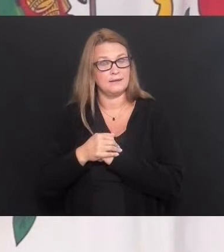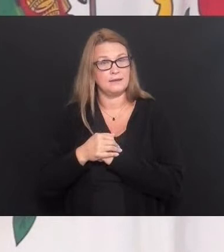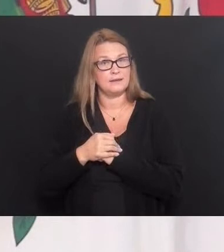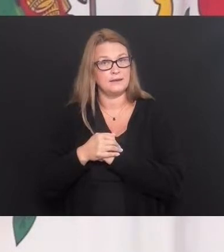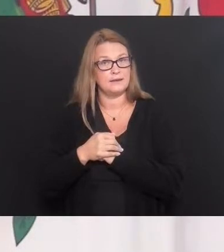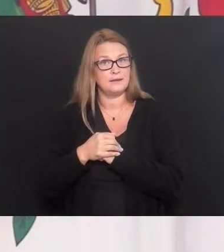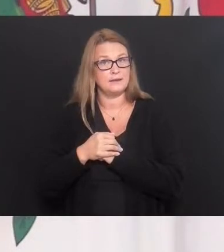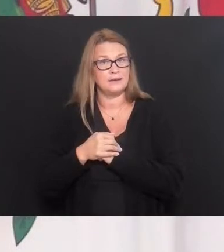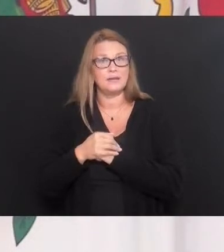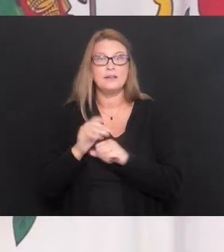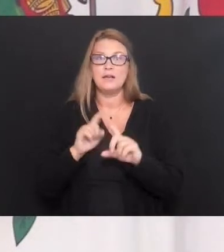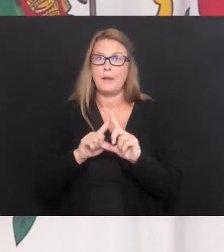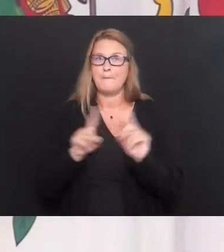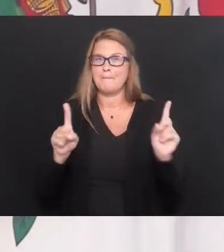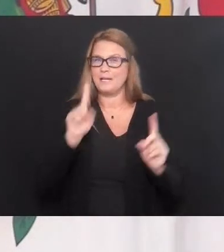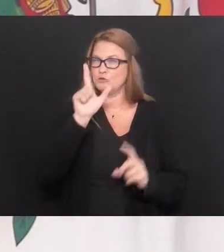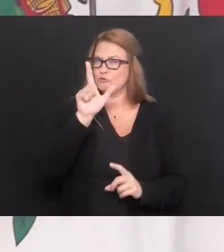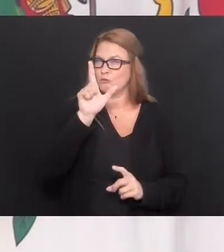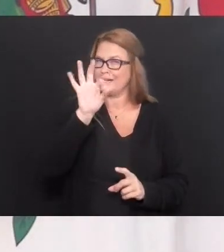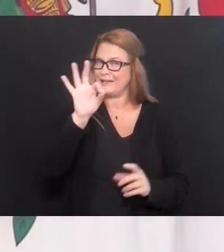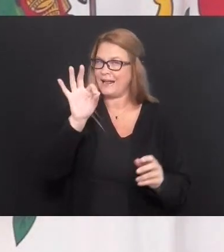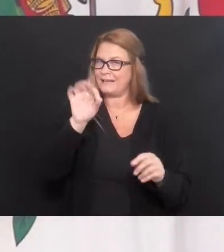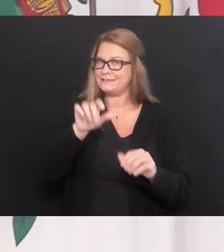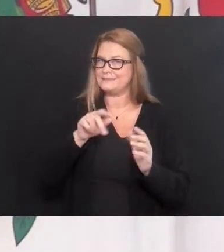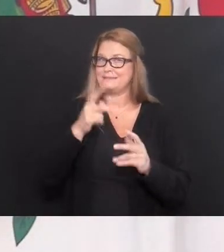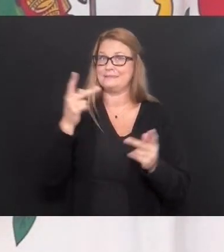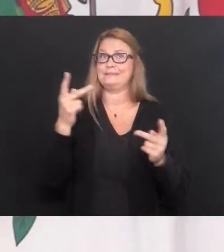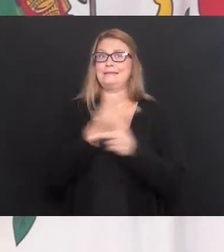the day, you're 29 times safer.